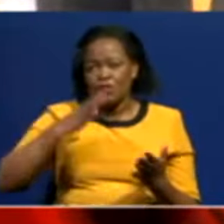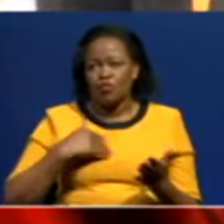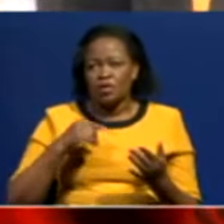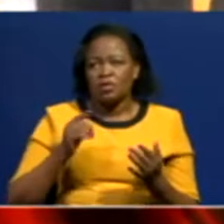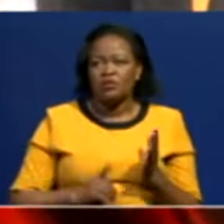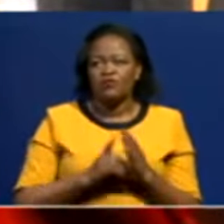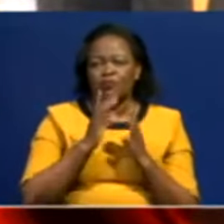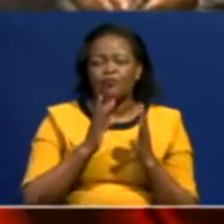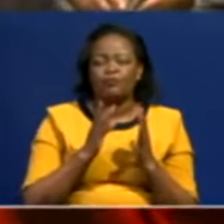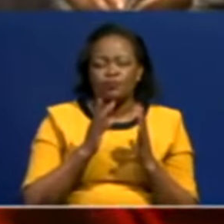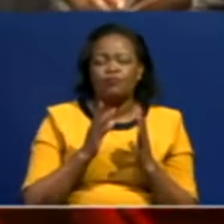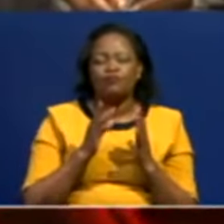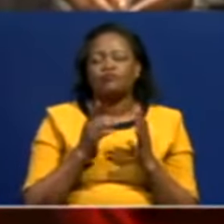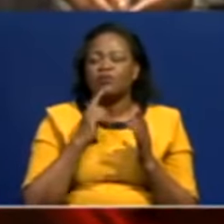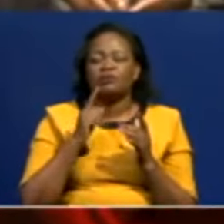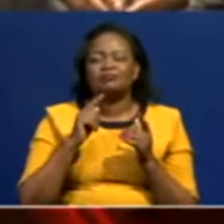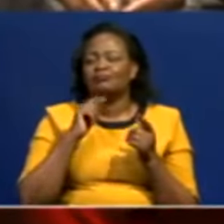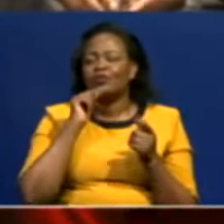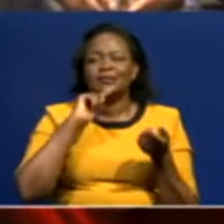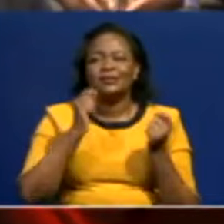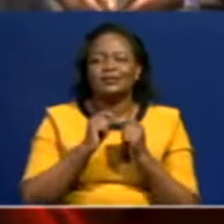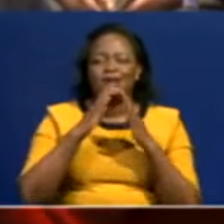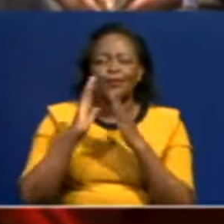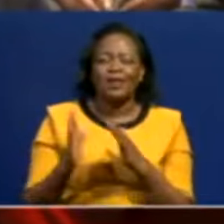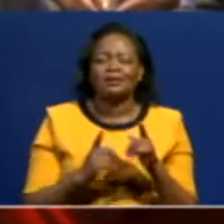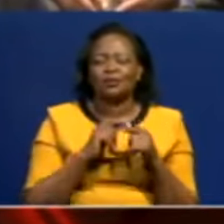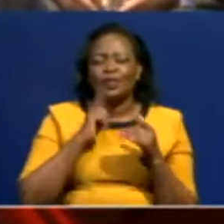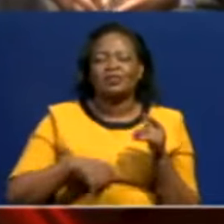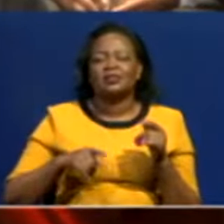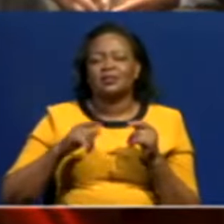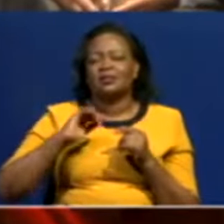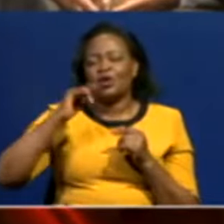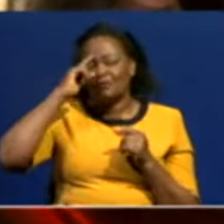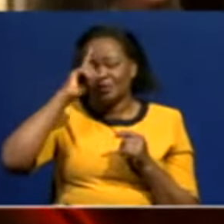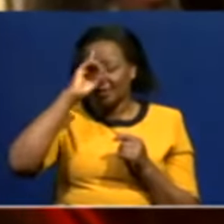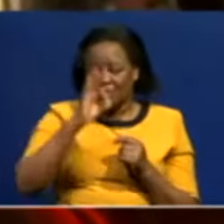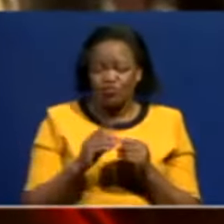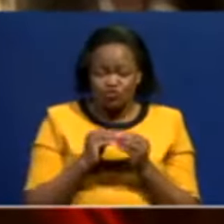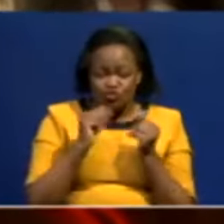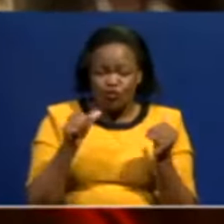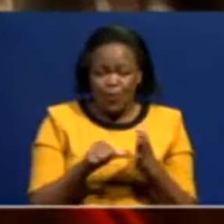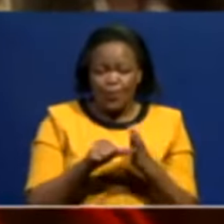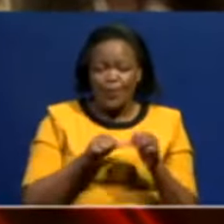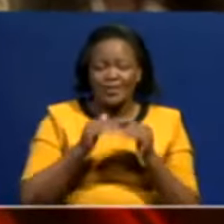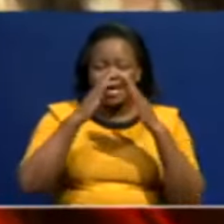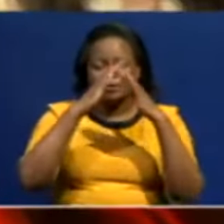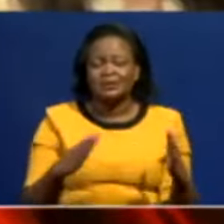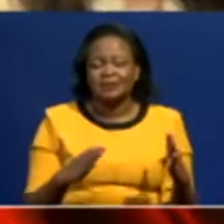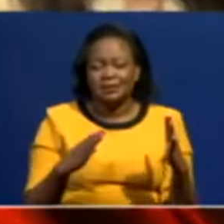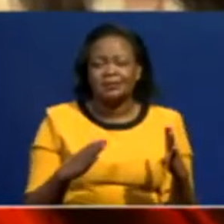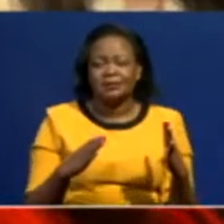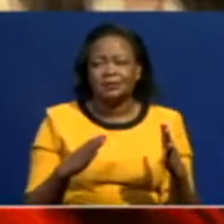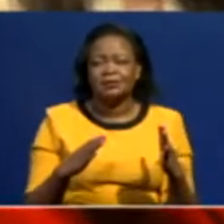contractors against altering housing plans, noting that the devolved unit is keen on addressing the issue of unplanned housing development,